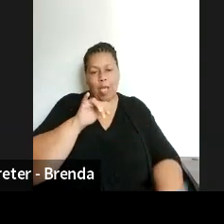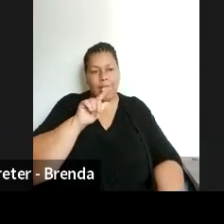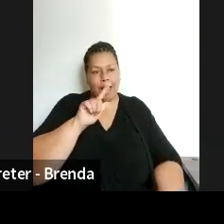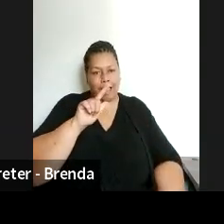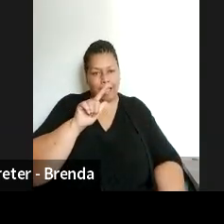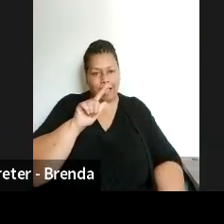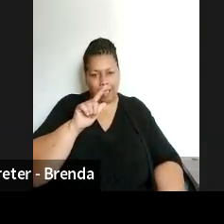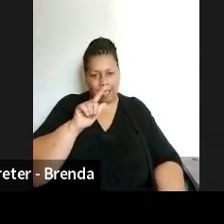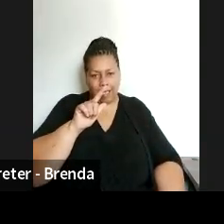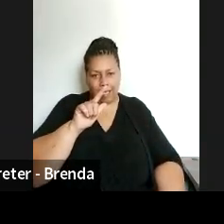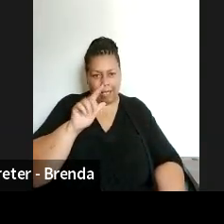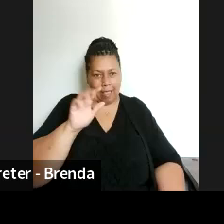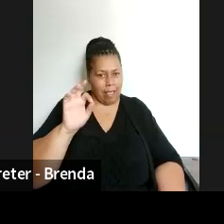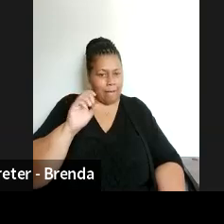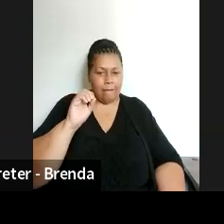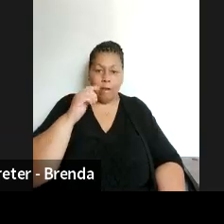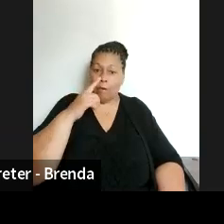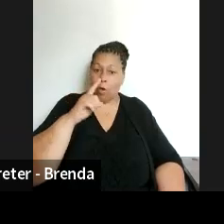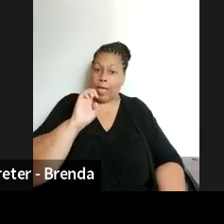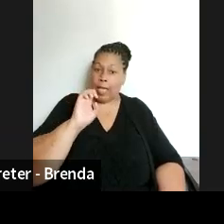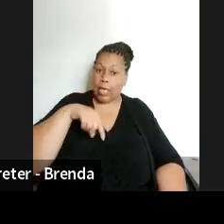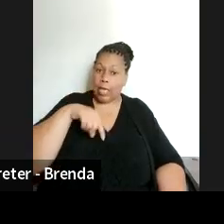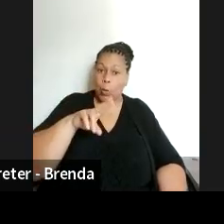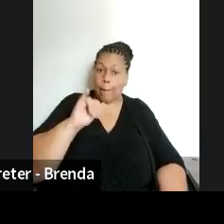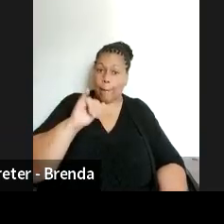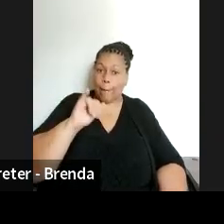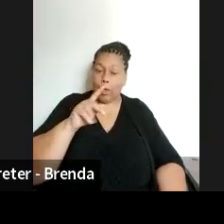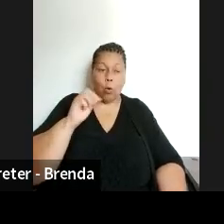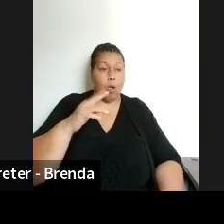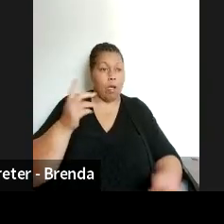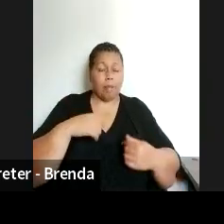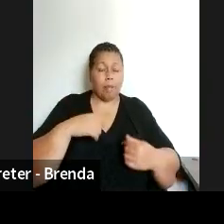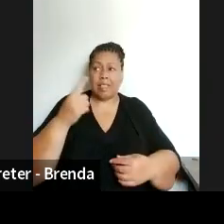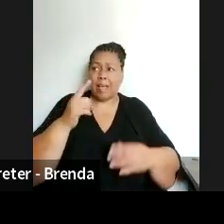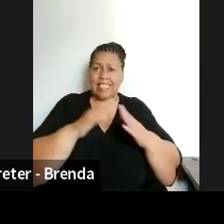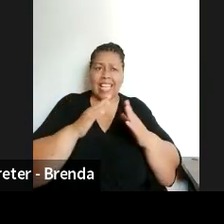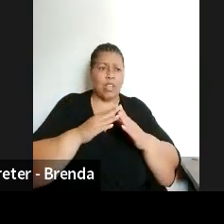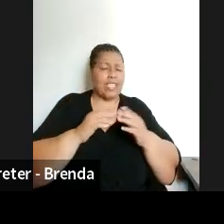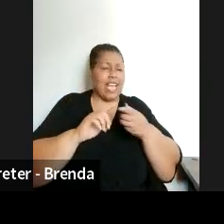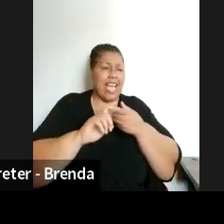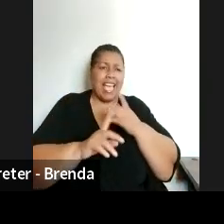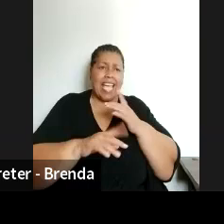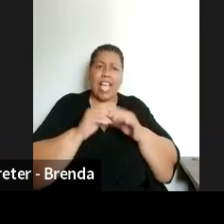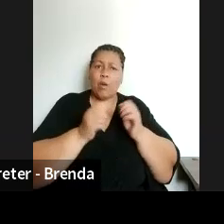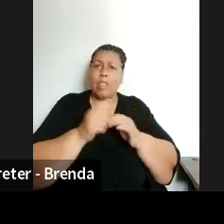Equip, or come to somebody's house and hang out with somebody with a disability.